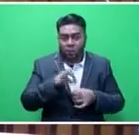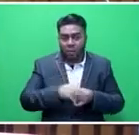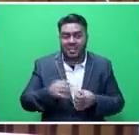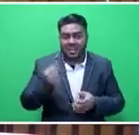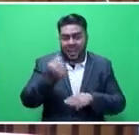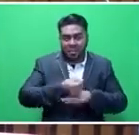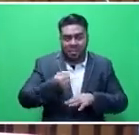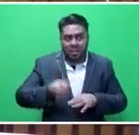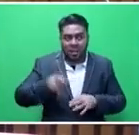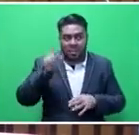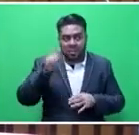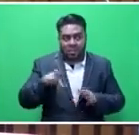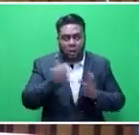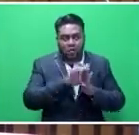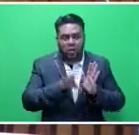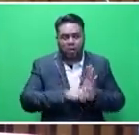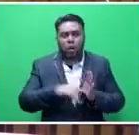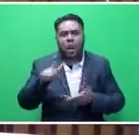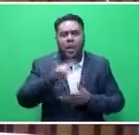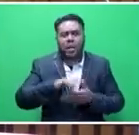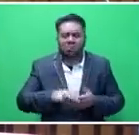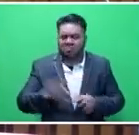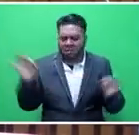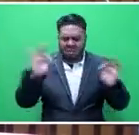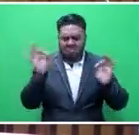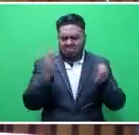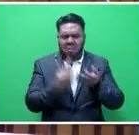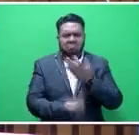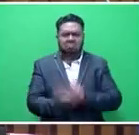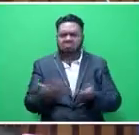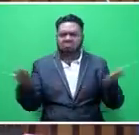government, this constitution, your land will go away. Nothing like that happened.